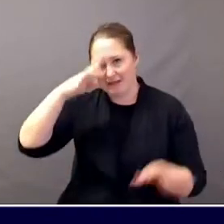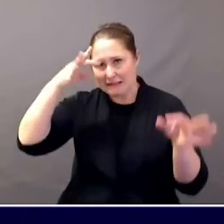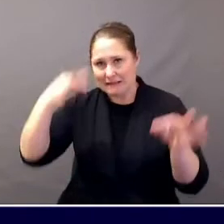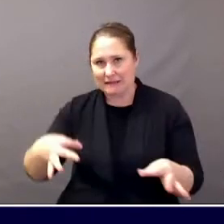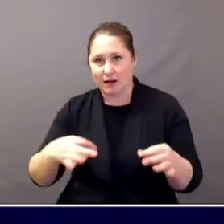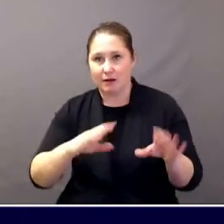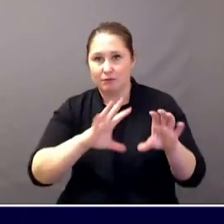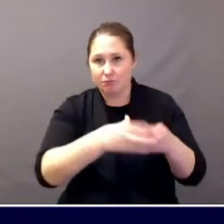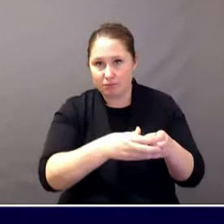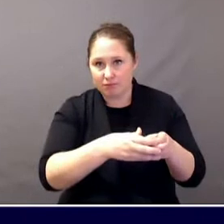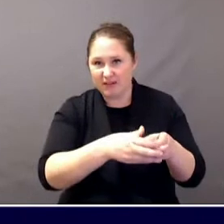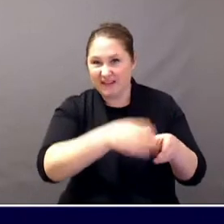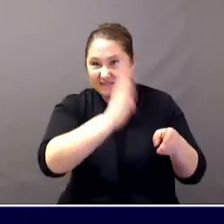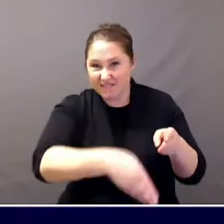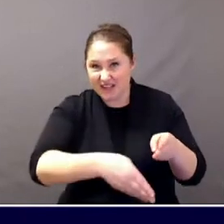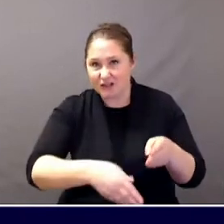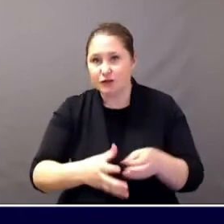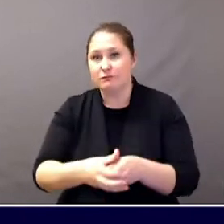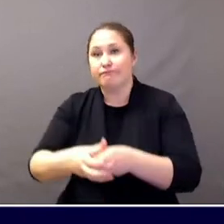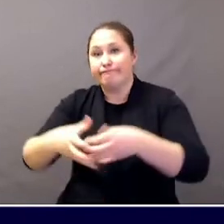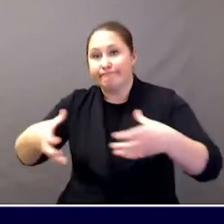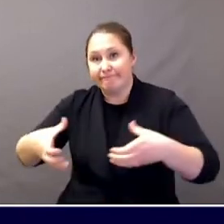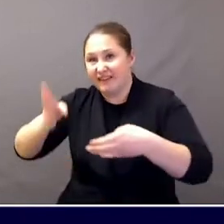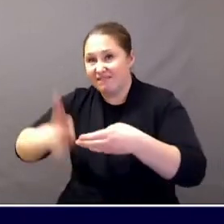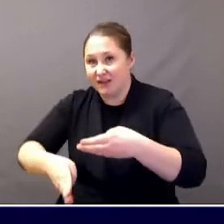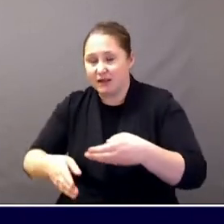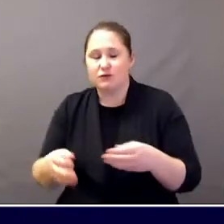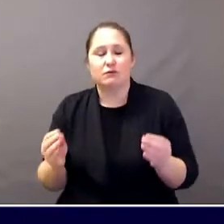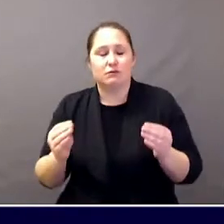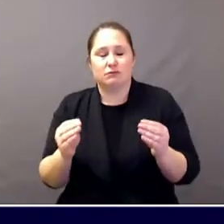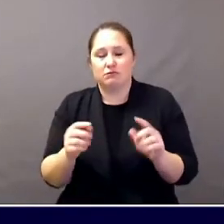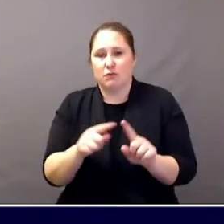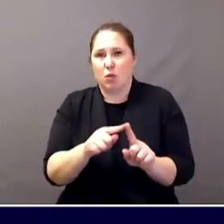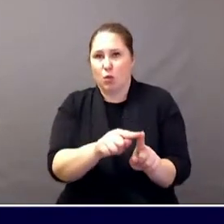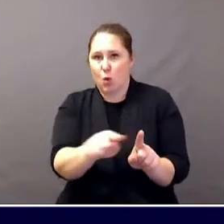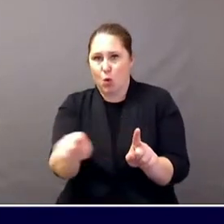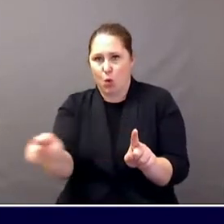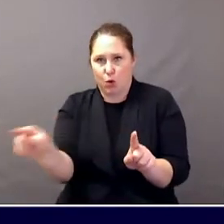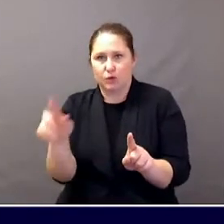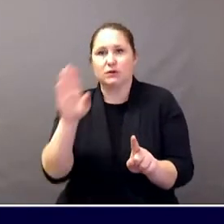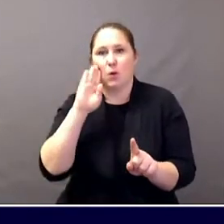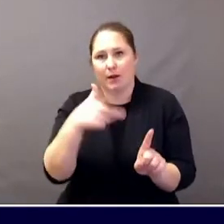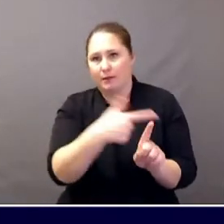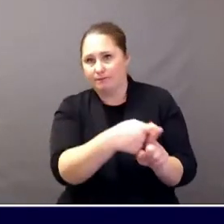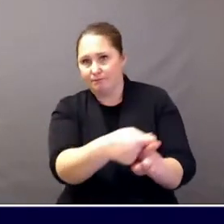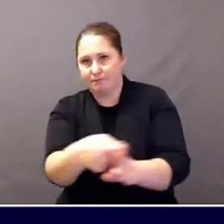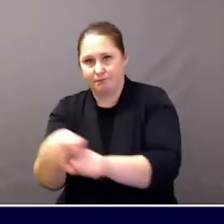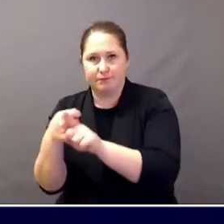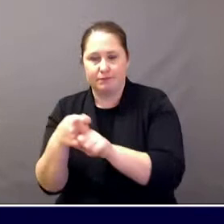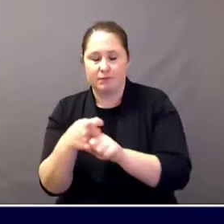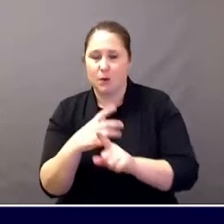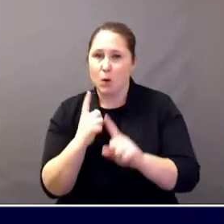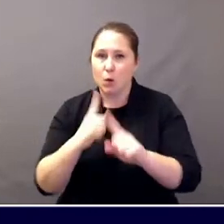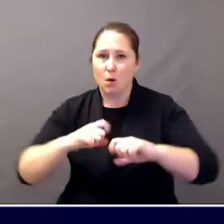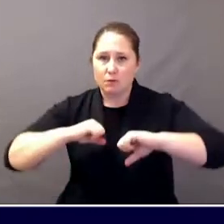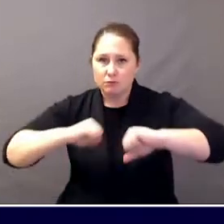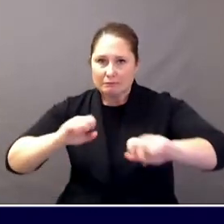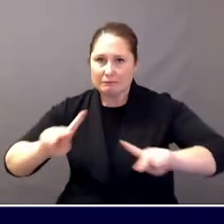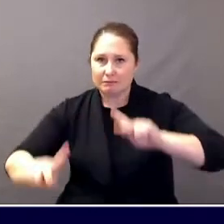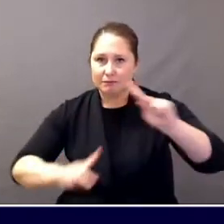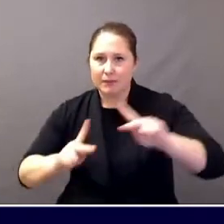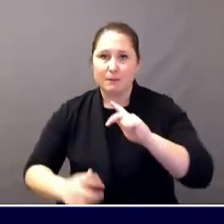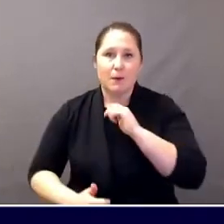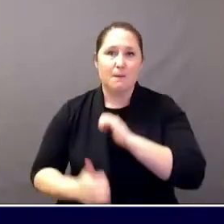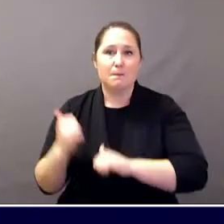foremost save as many lives as possible, reduce suffering, and look at the most vulnerable people in Maine first